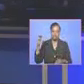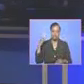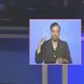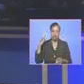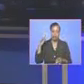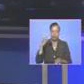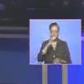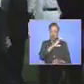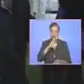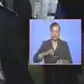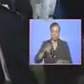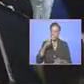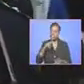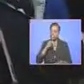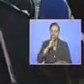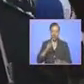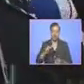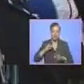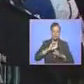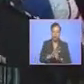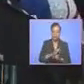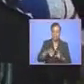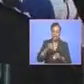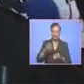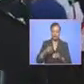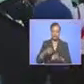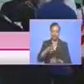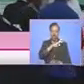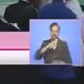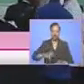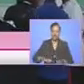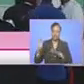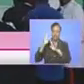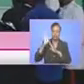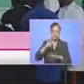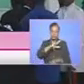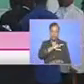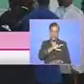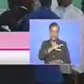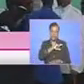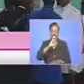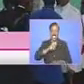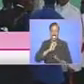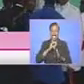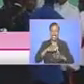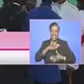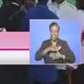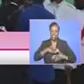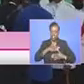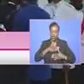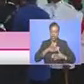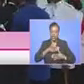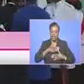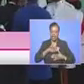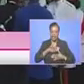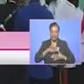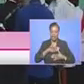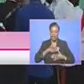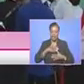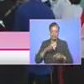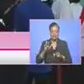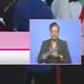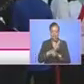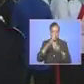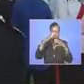office. I was not forced out of the Royal Bahamas Police Force. I enjoy the full confidence of the current Prime